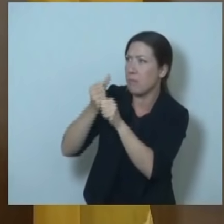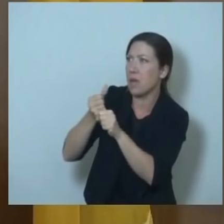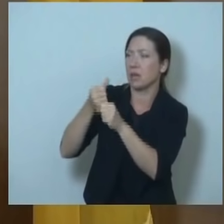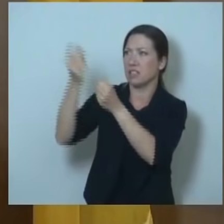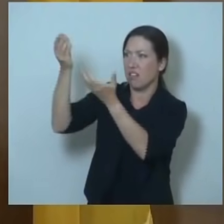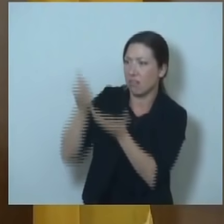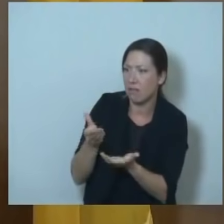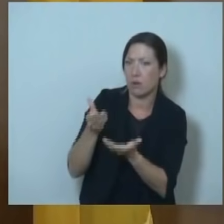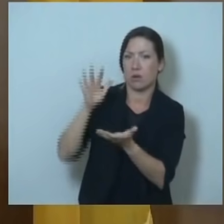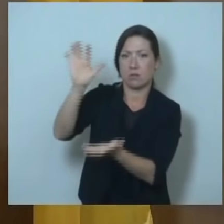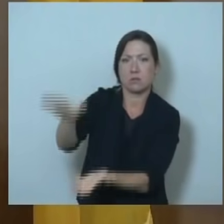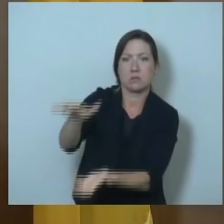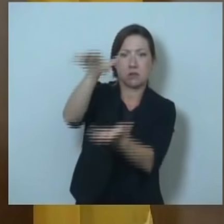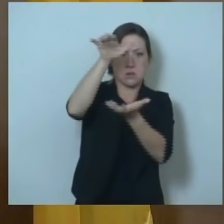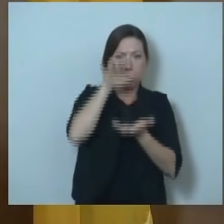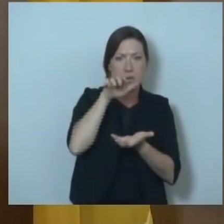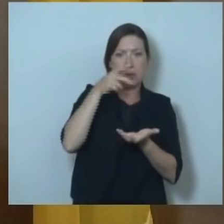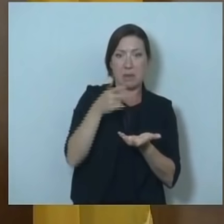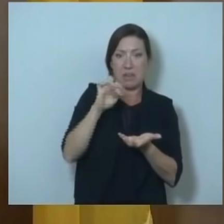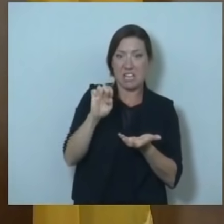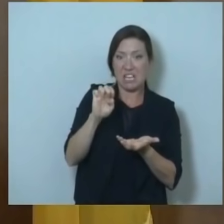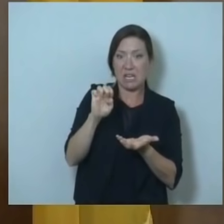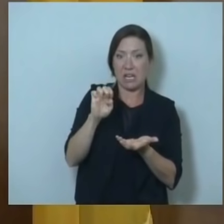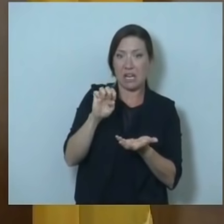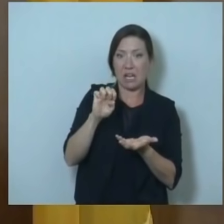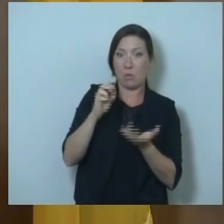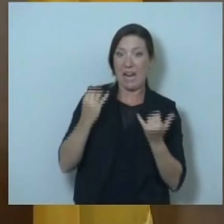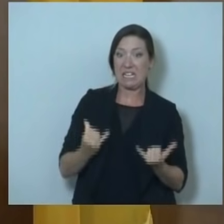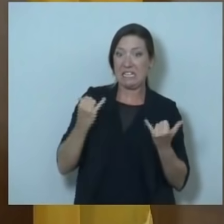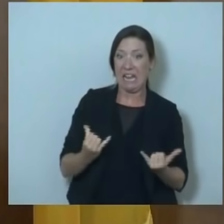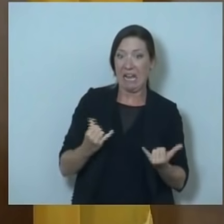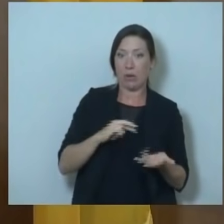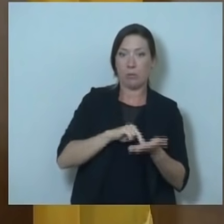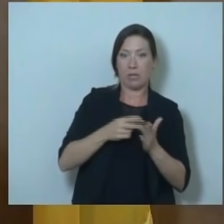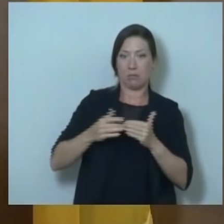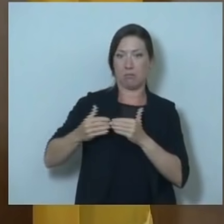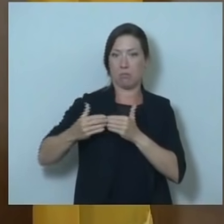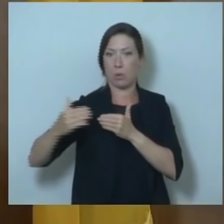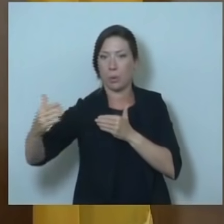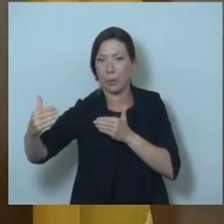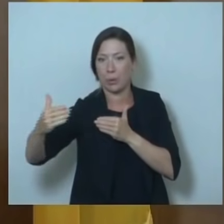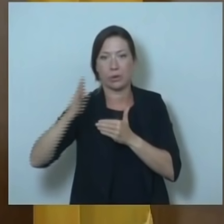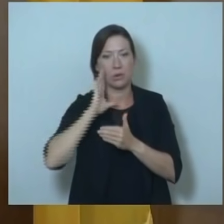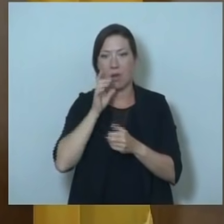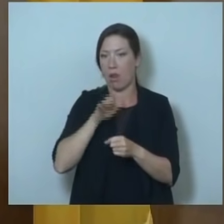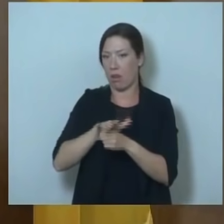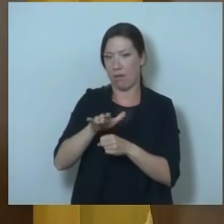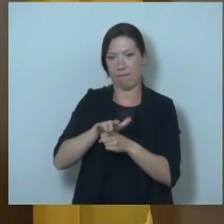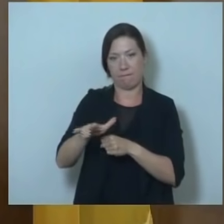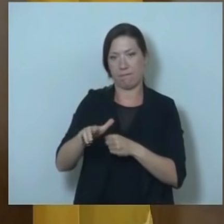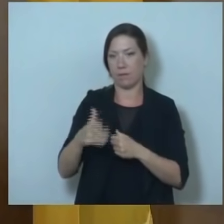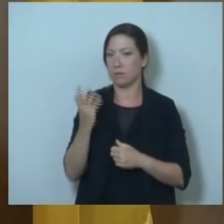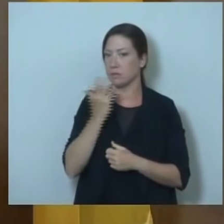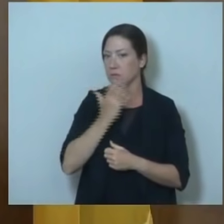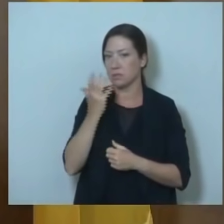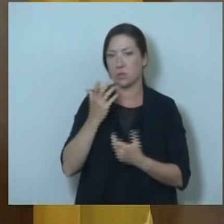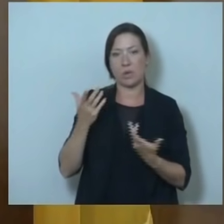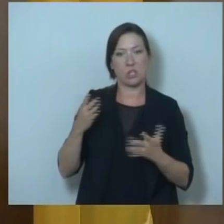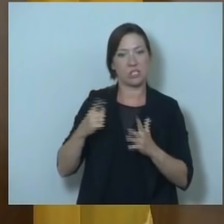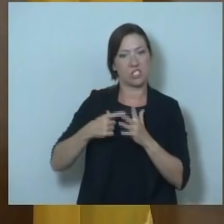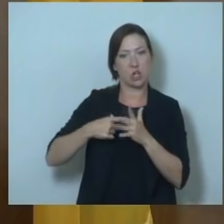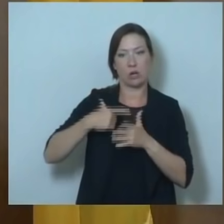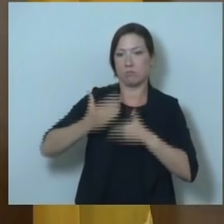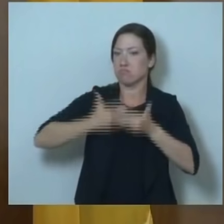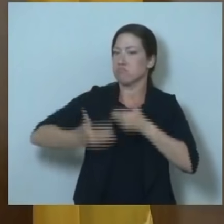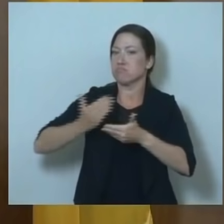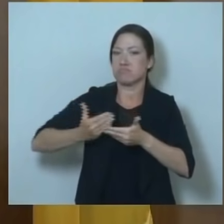procured, you were not going to have enough PPE for your citizens and for your essential workers. And so we did that early, and it